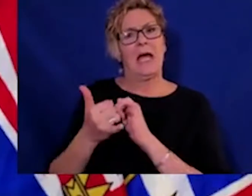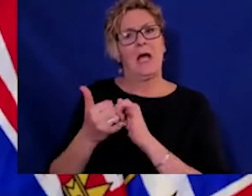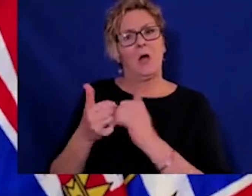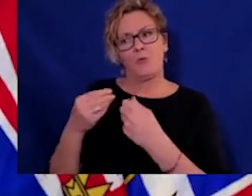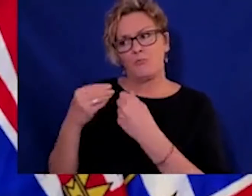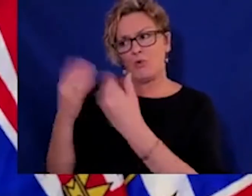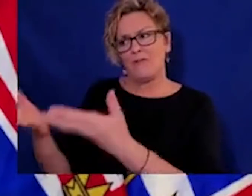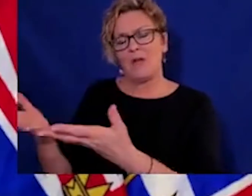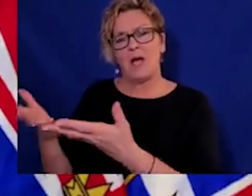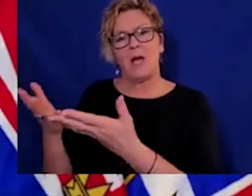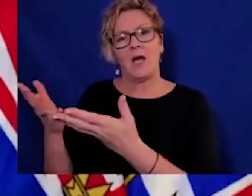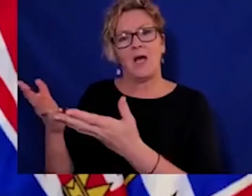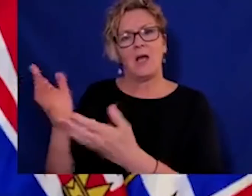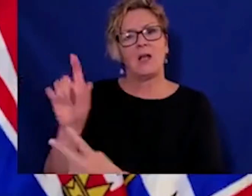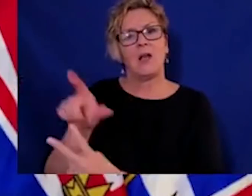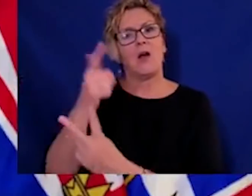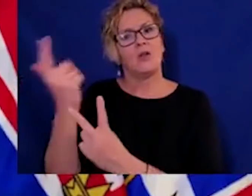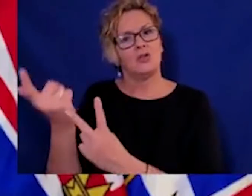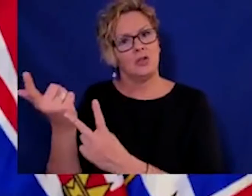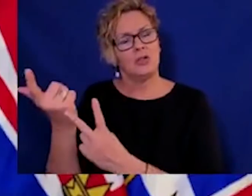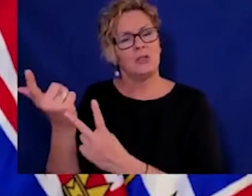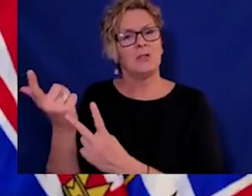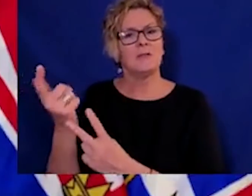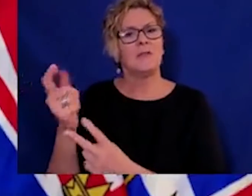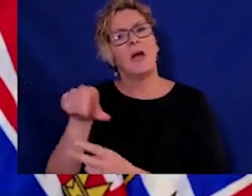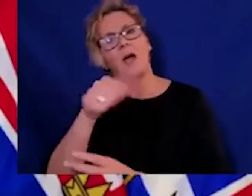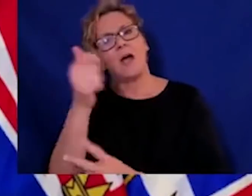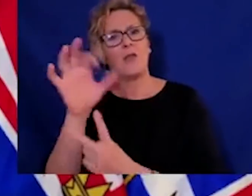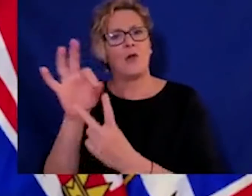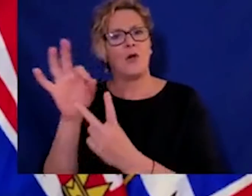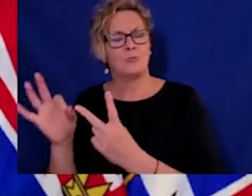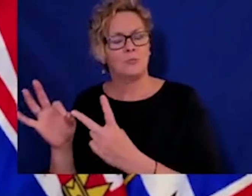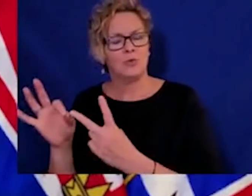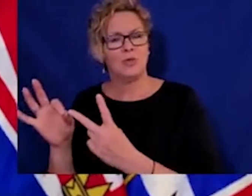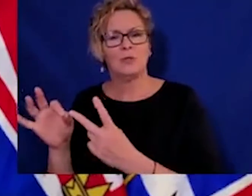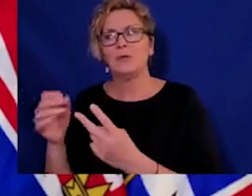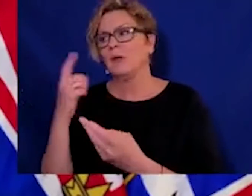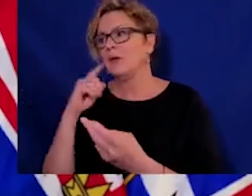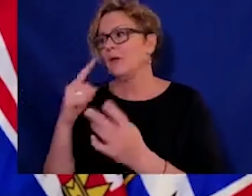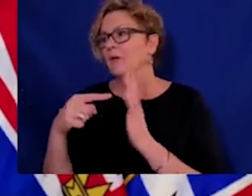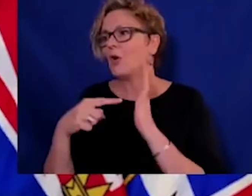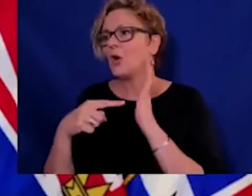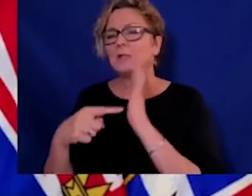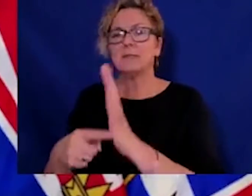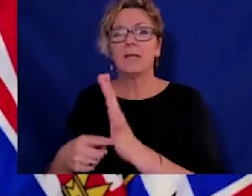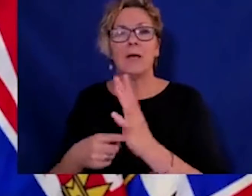for people who cannot wear masks to come at a time when appropriate distances can be